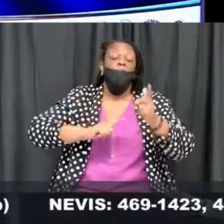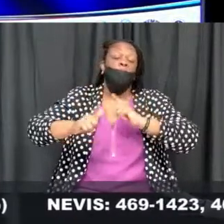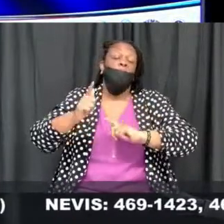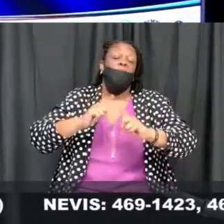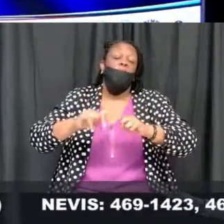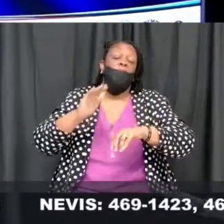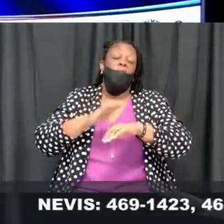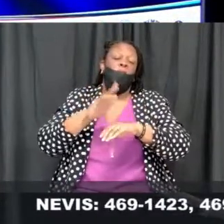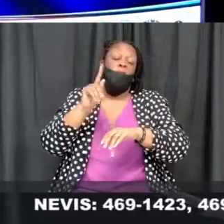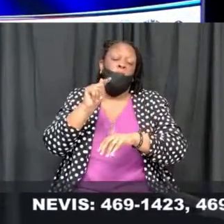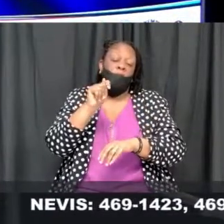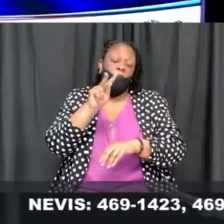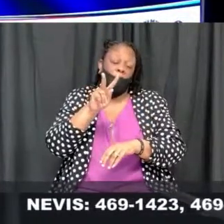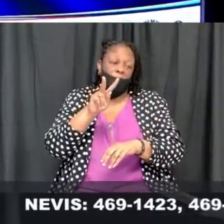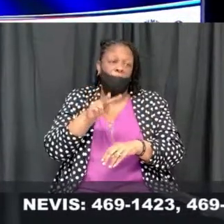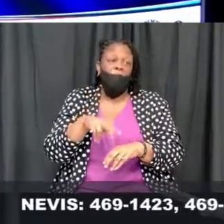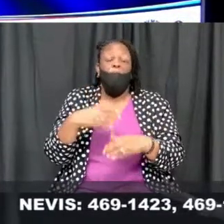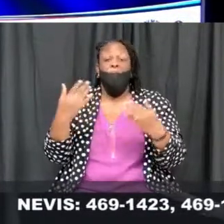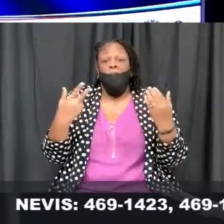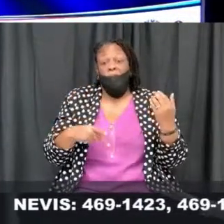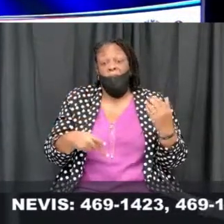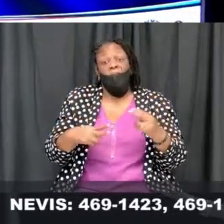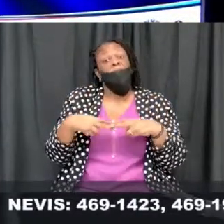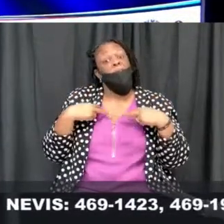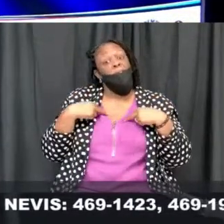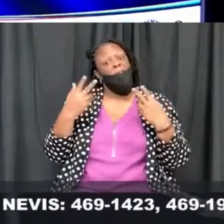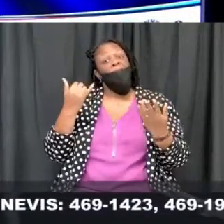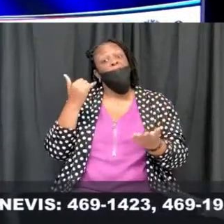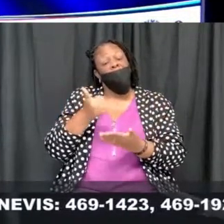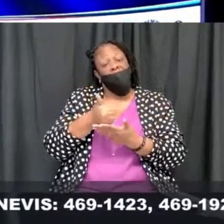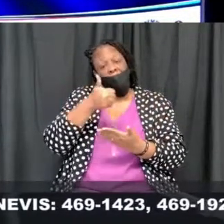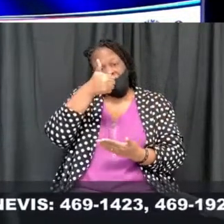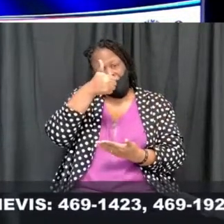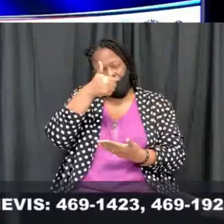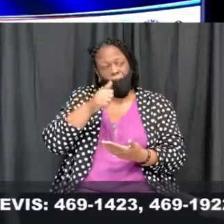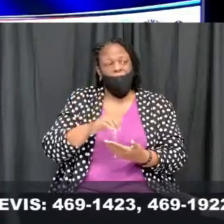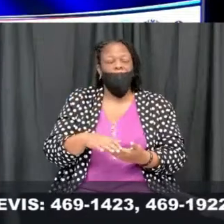can provide sign language. We thank ZIZ,